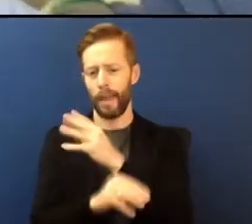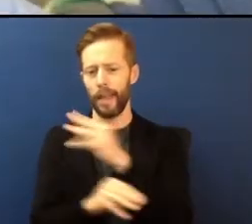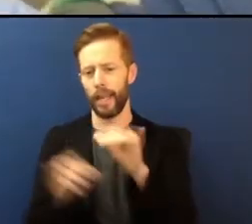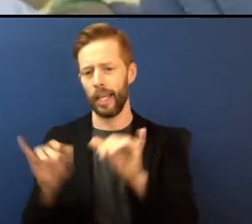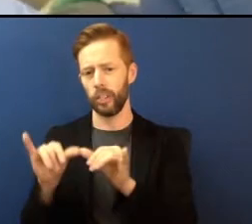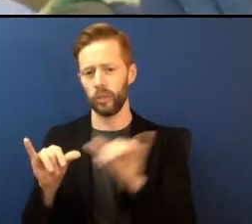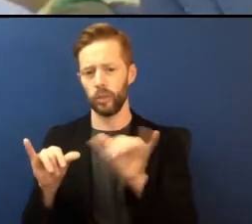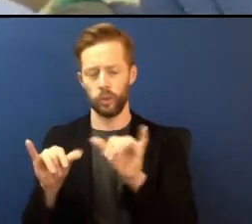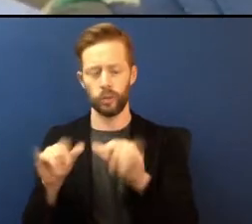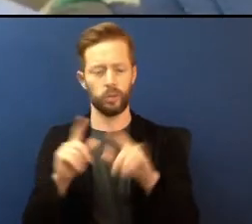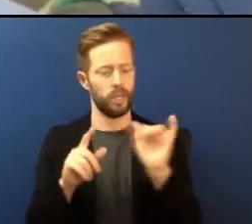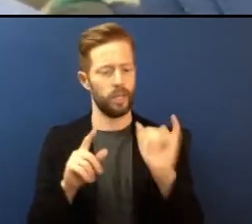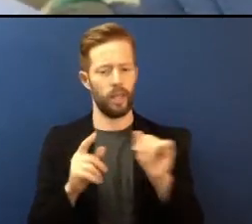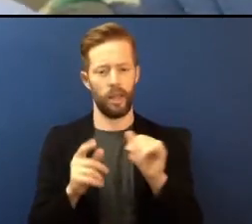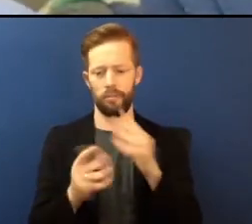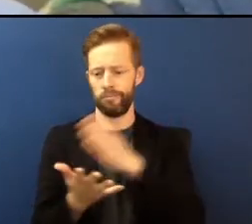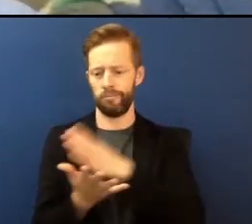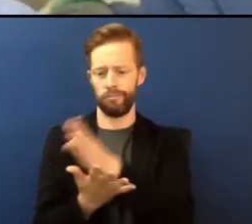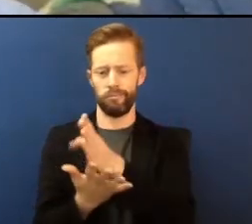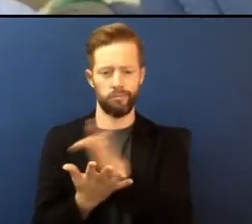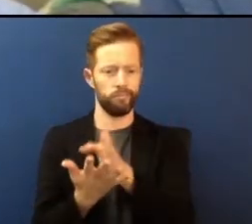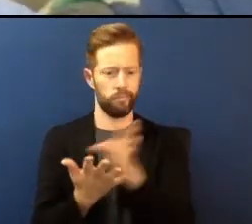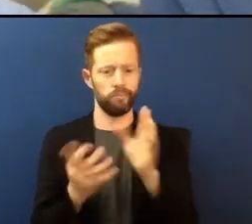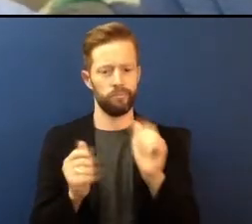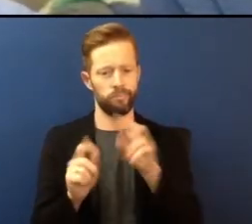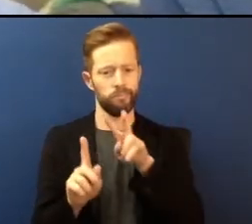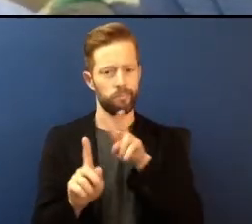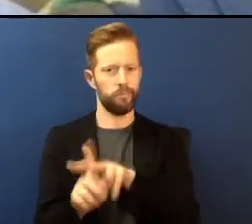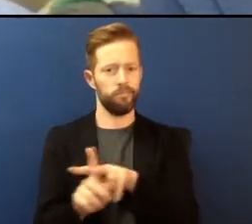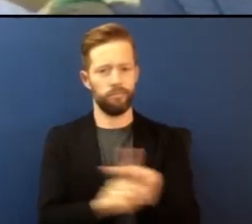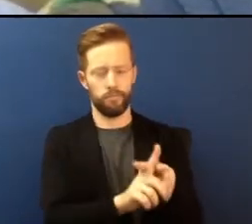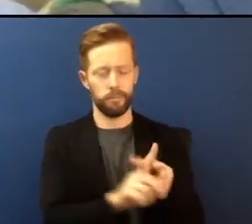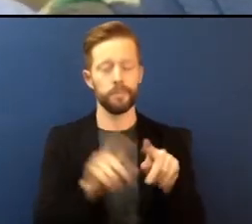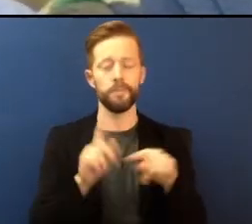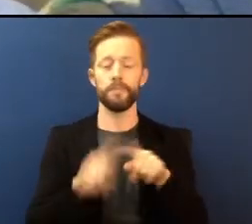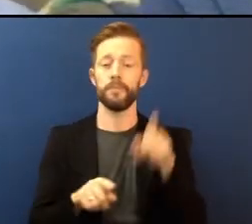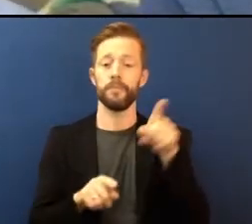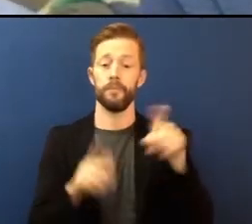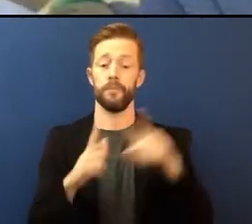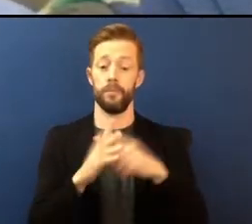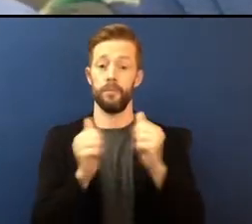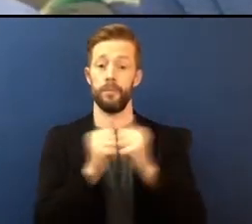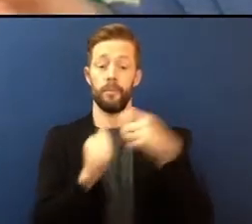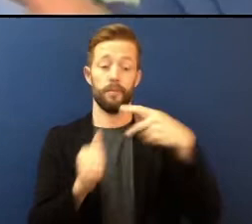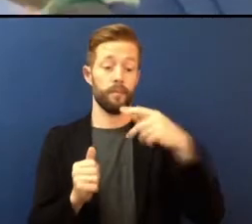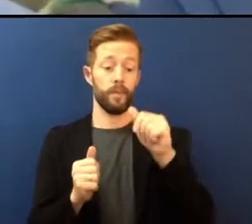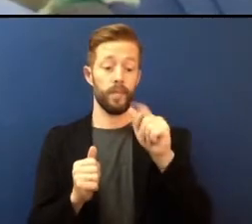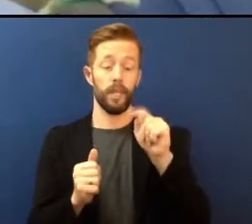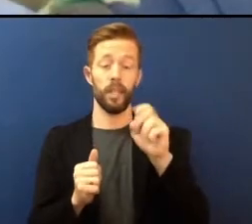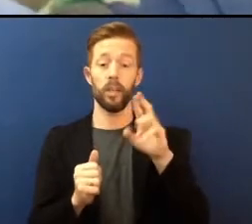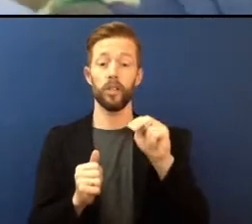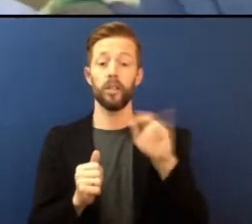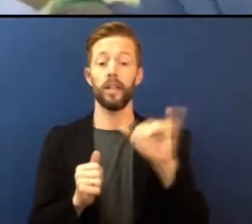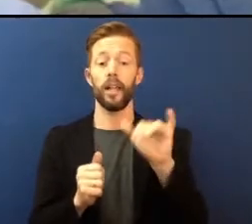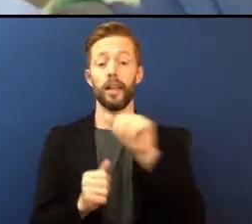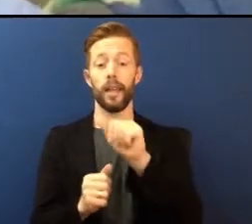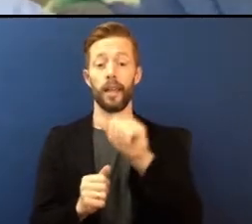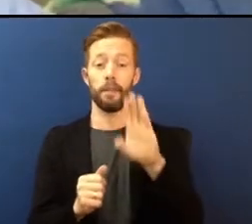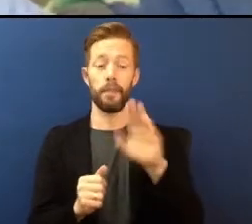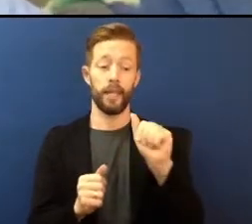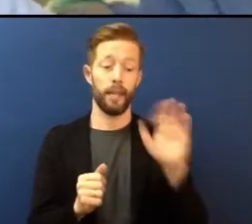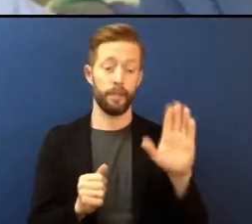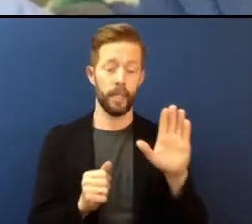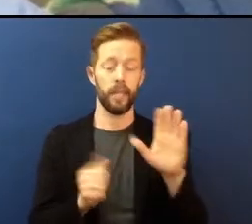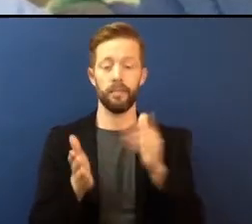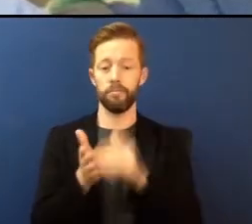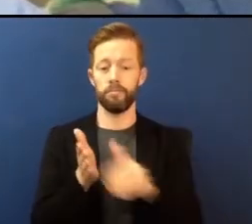know. It's definitely interdisciplinary kind of skill. But you started with a pattern that's kind of A, B,